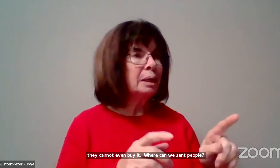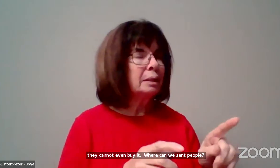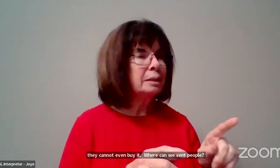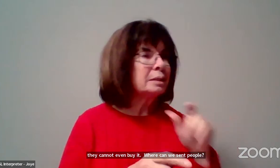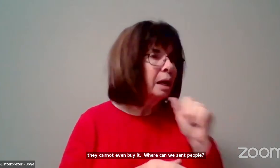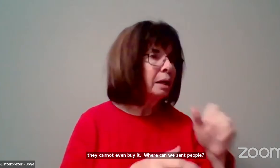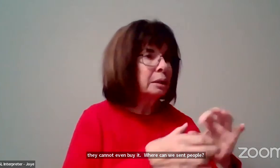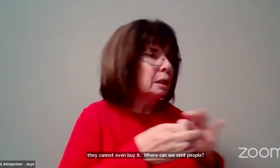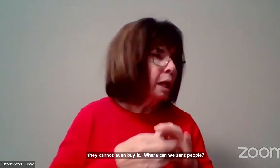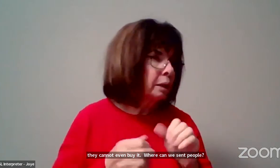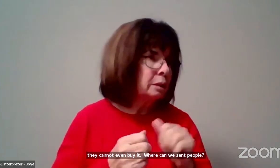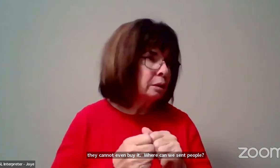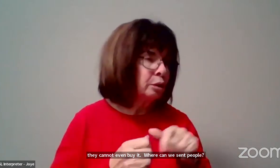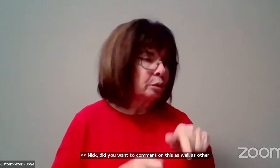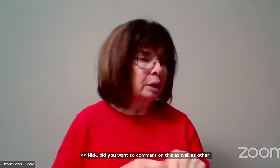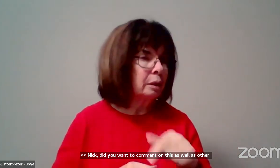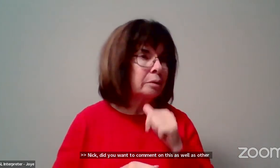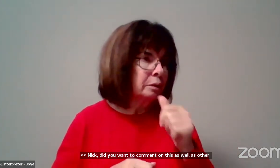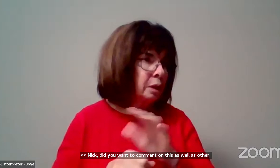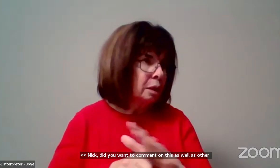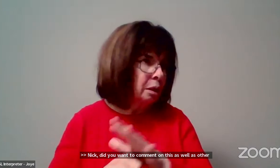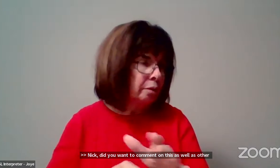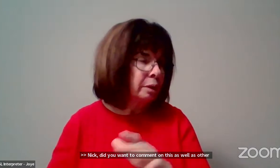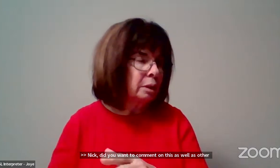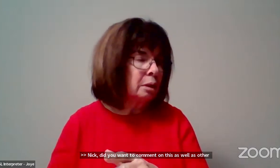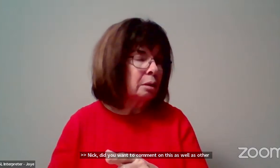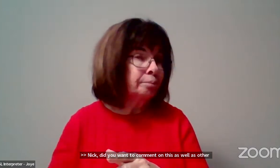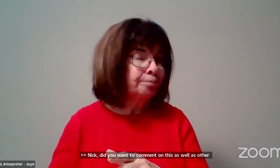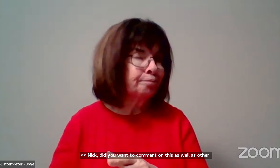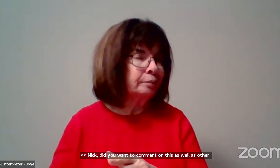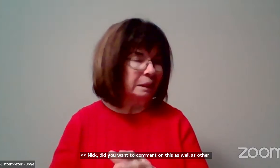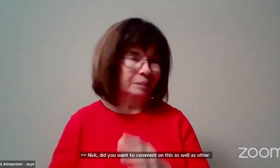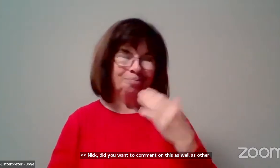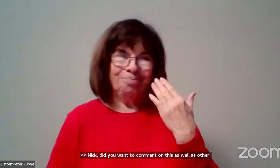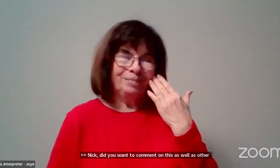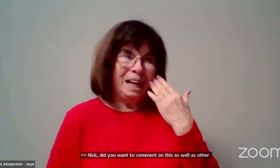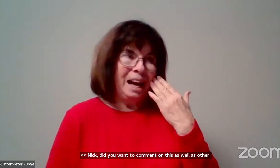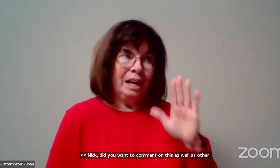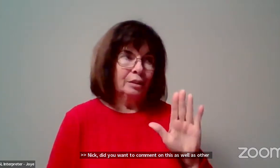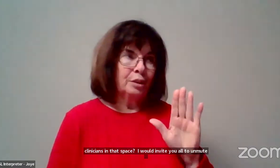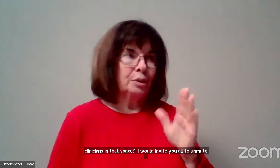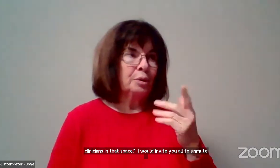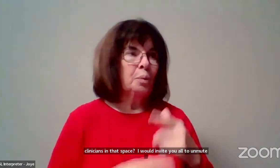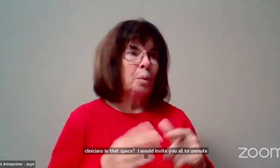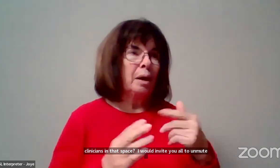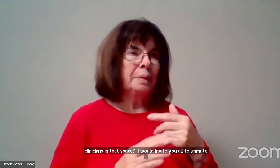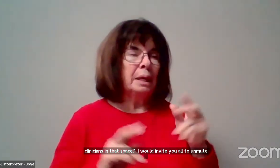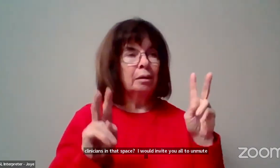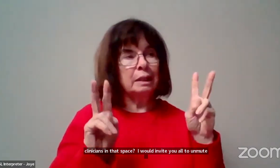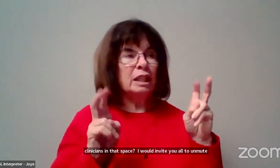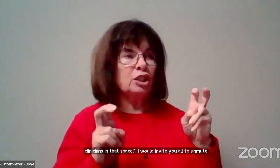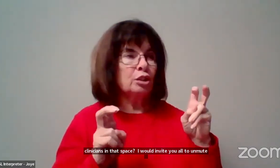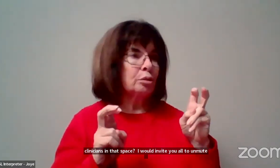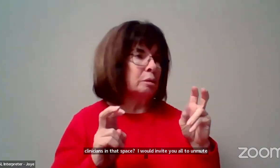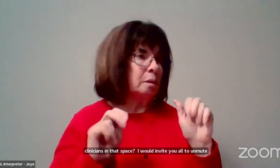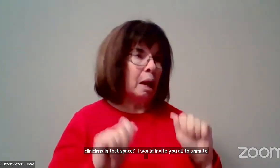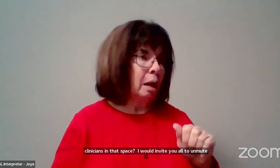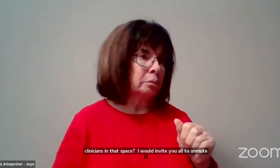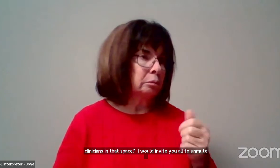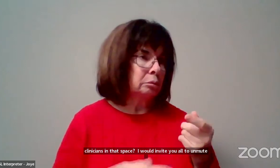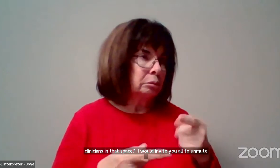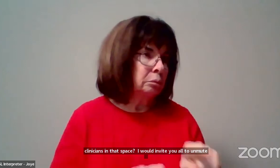shortage, I think there are access issues there. I don't know what the regulatory issues would be.